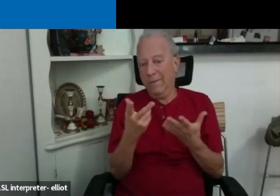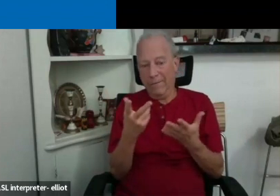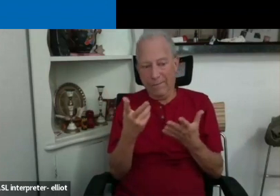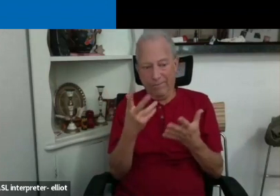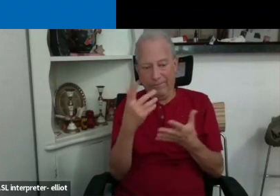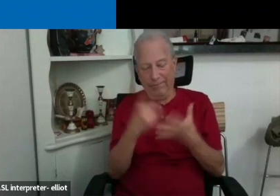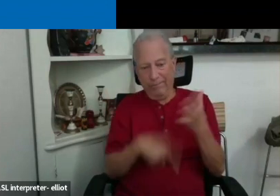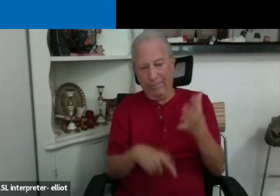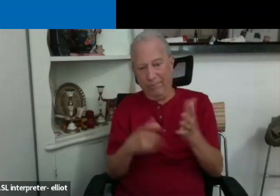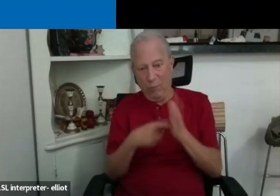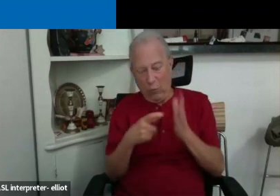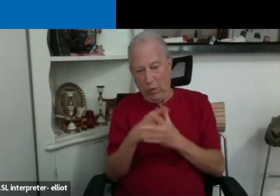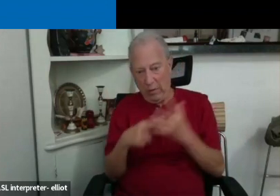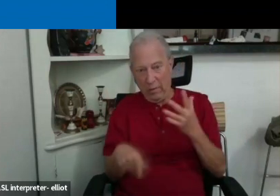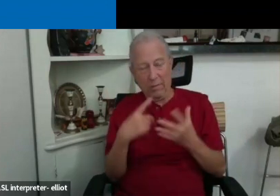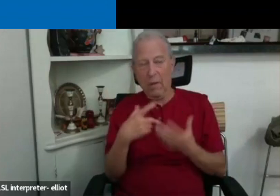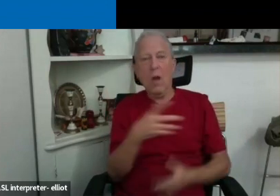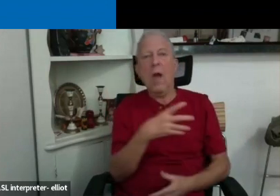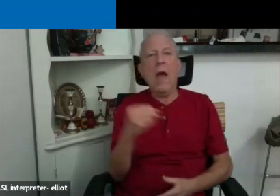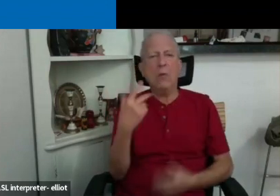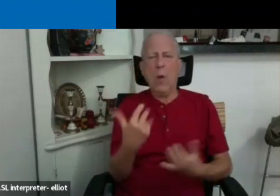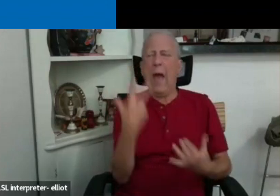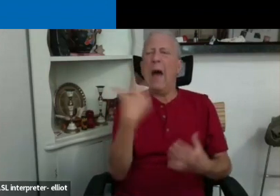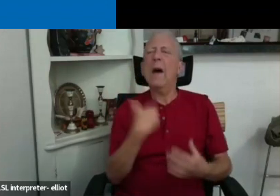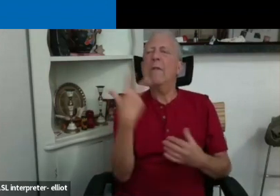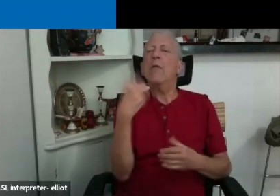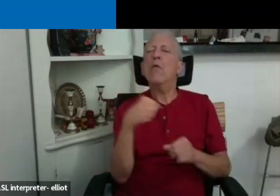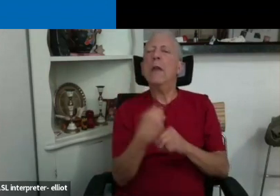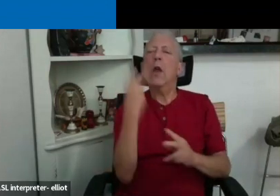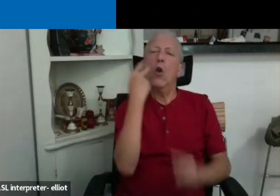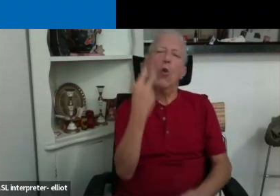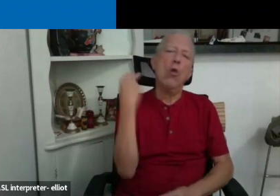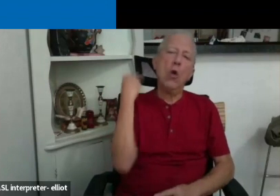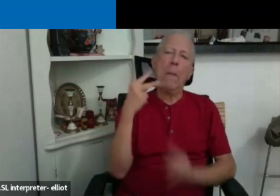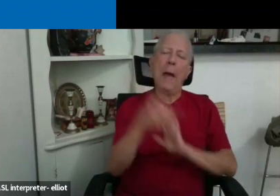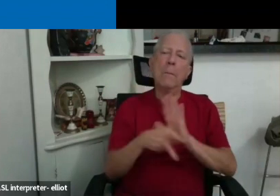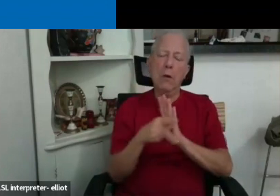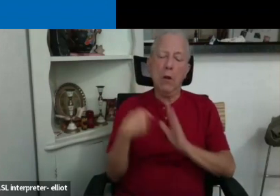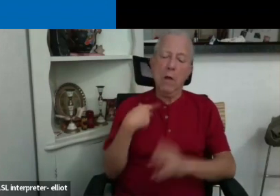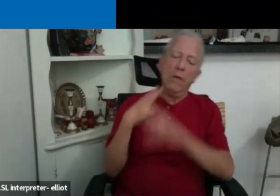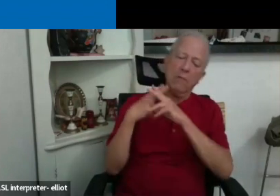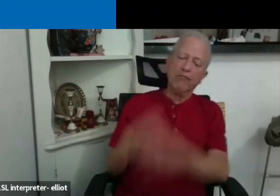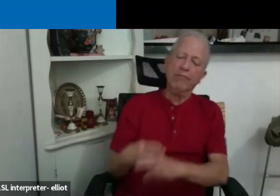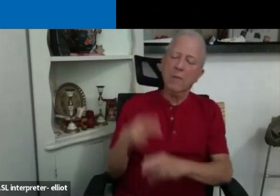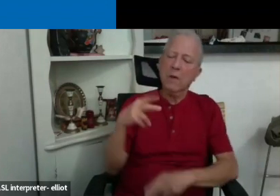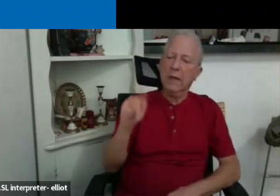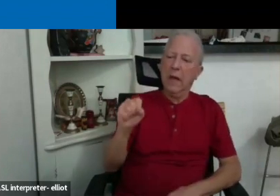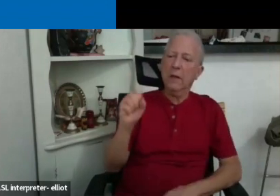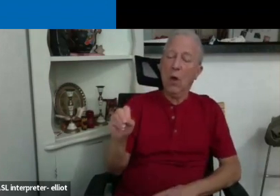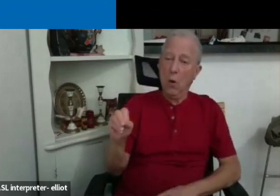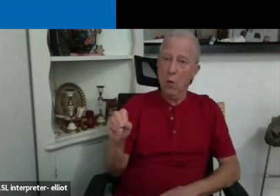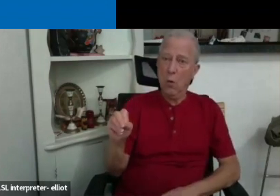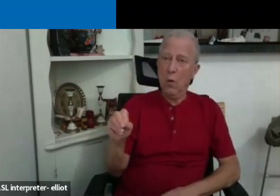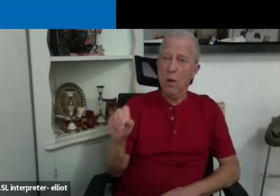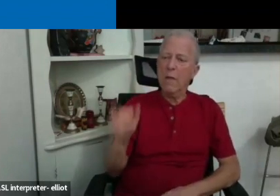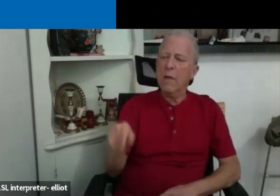be. And there's also this 3-year look back period. So they'll designate you as a TSO and they'll be looking back